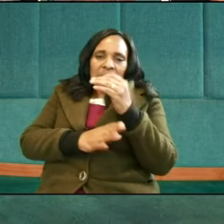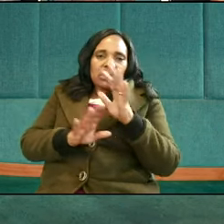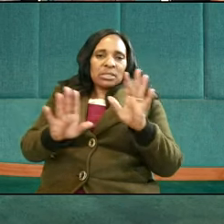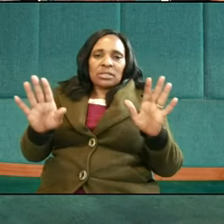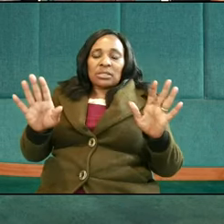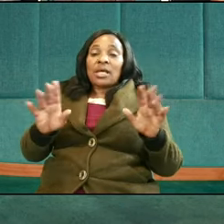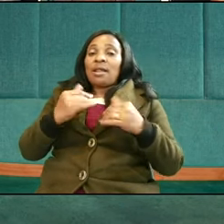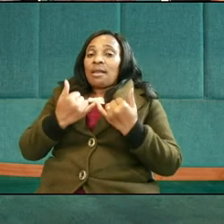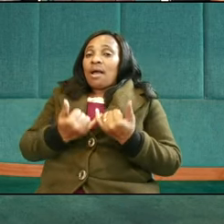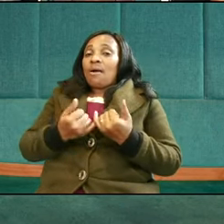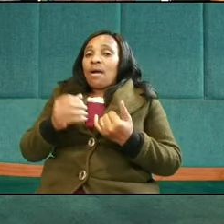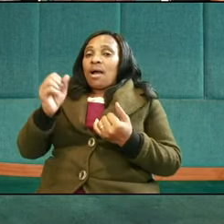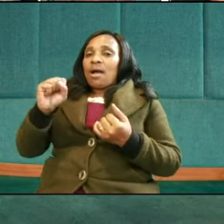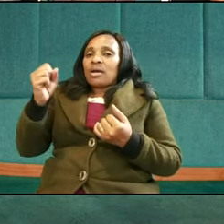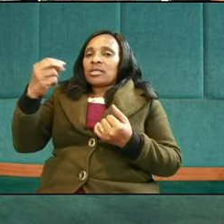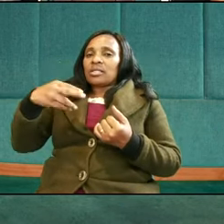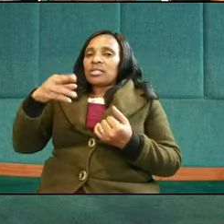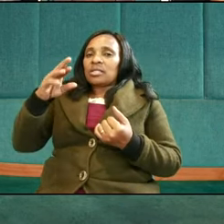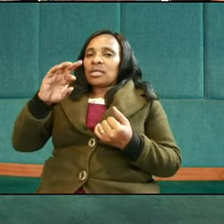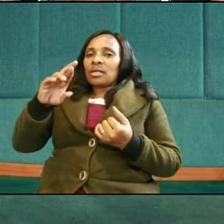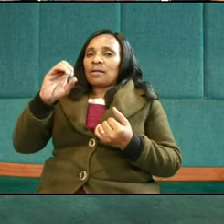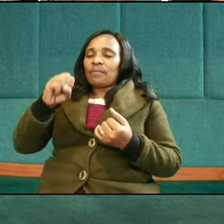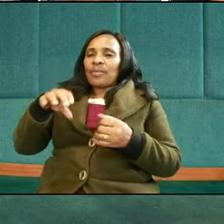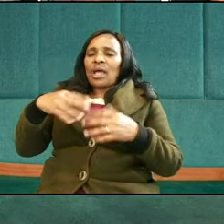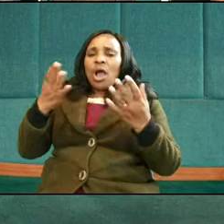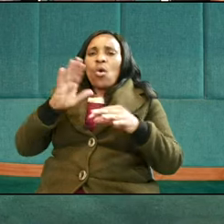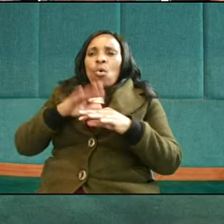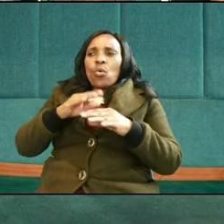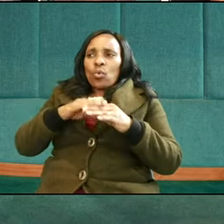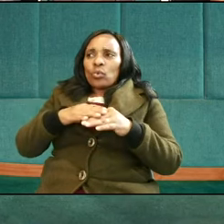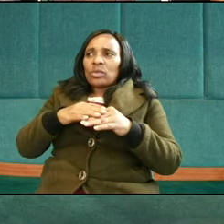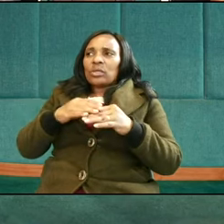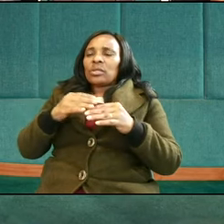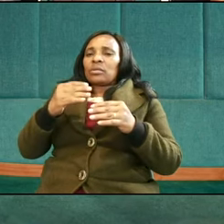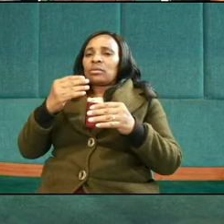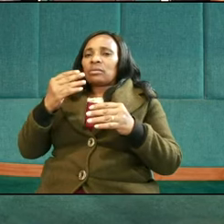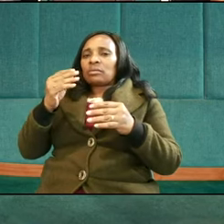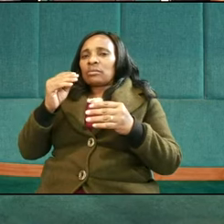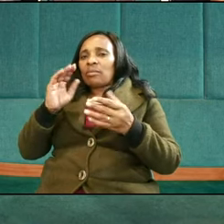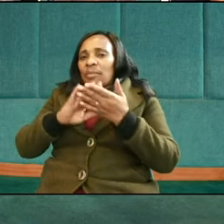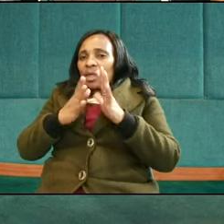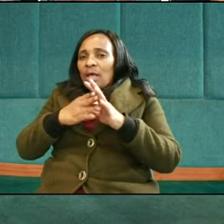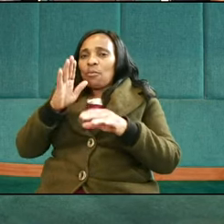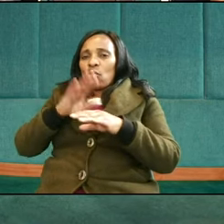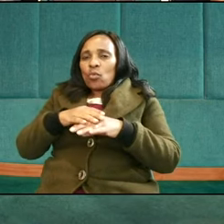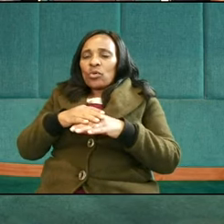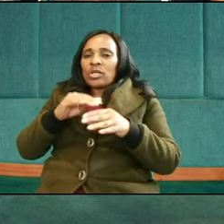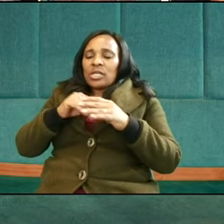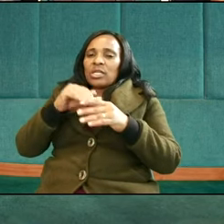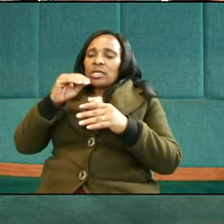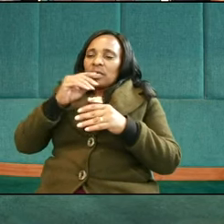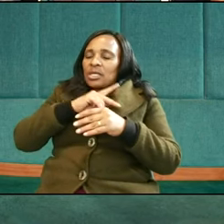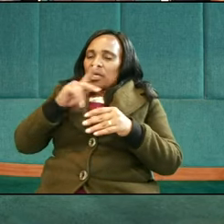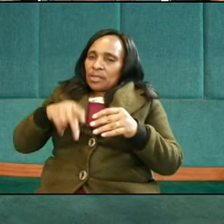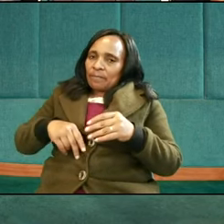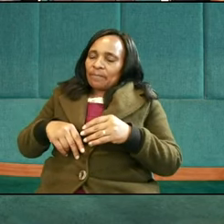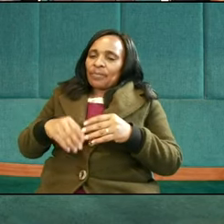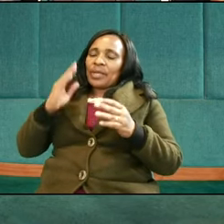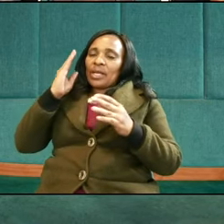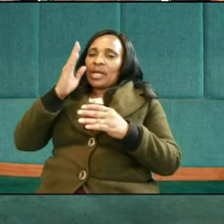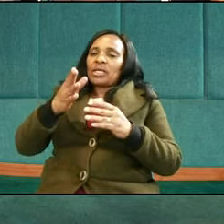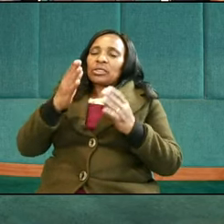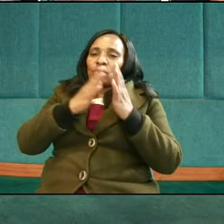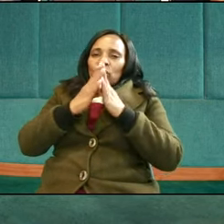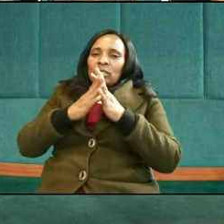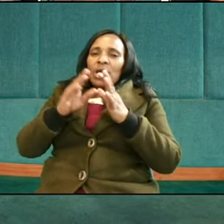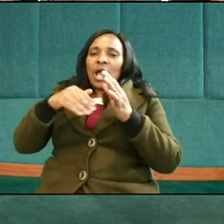Ashley, tell us, how good was good King Jehoshaphat? I will go directly into the story, and it